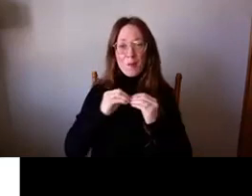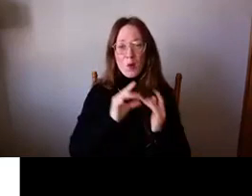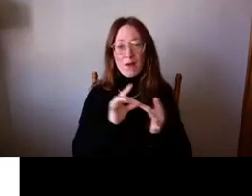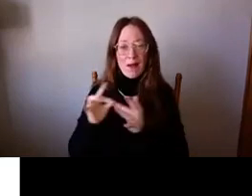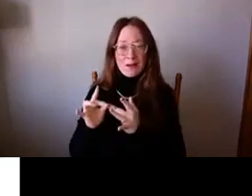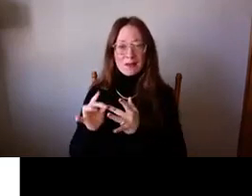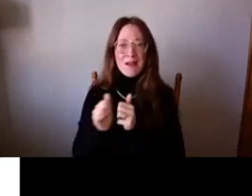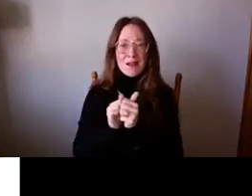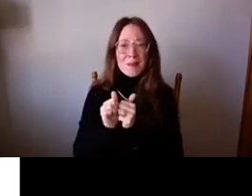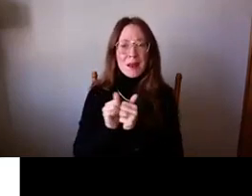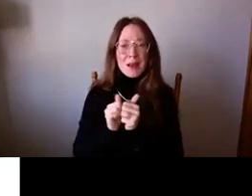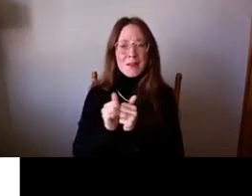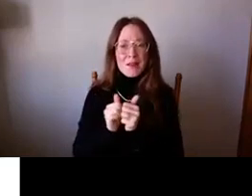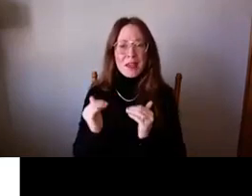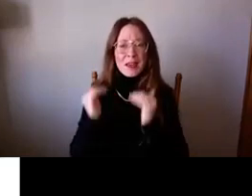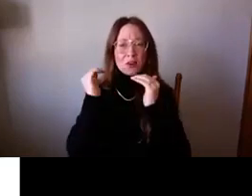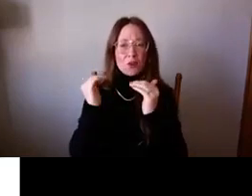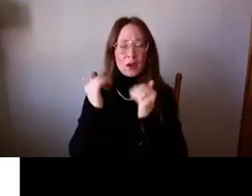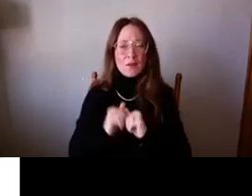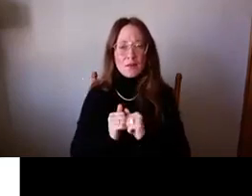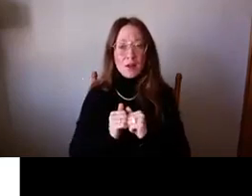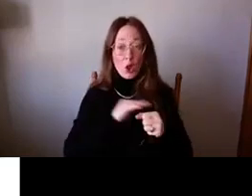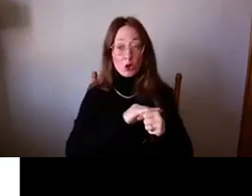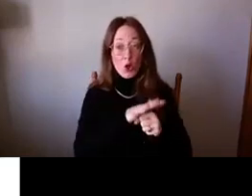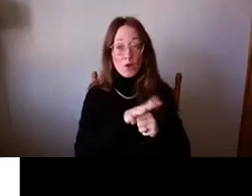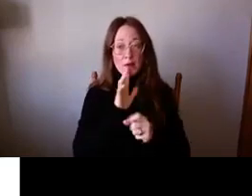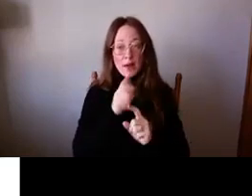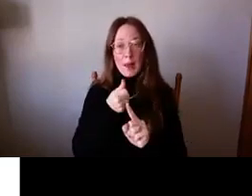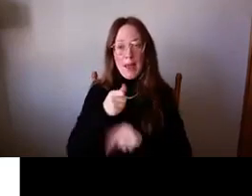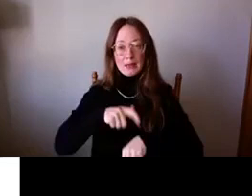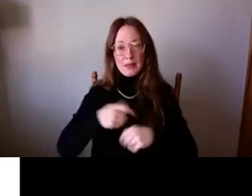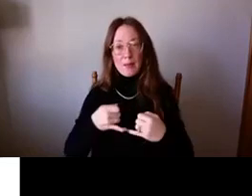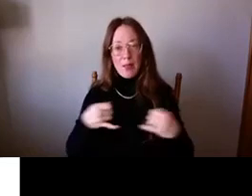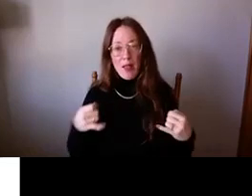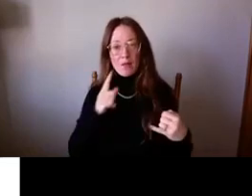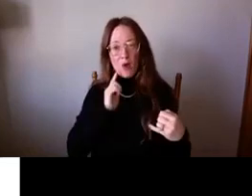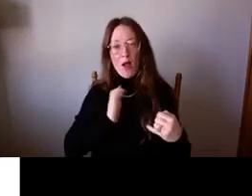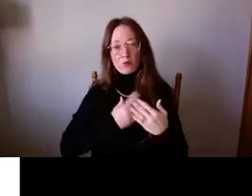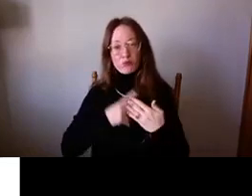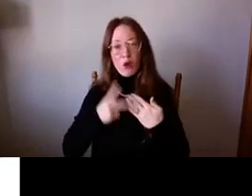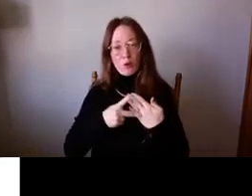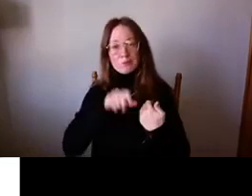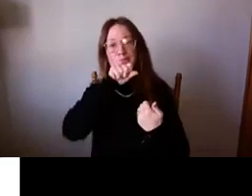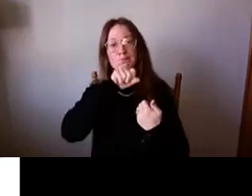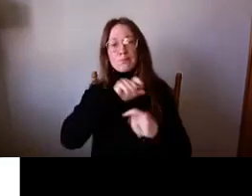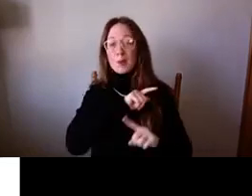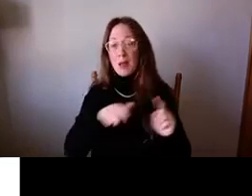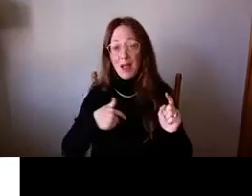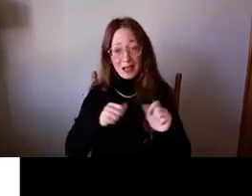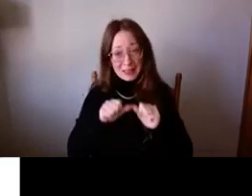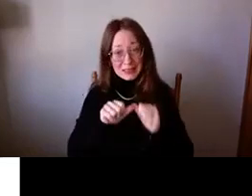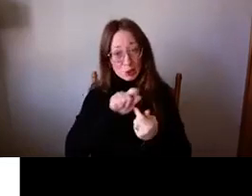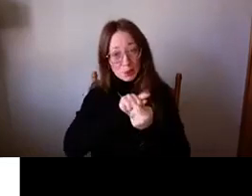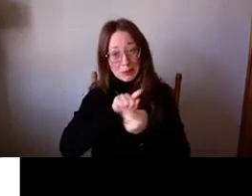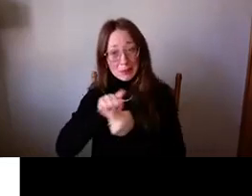integrated employment. COVID unfortunately impacted the timeline for our progress, but I've continued to meet with and I hear